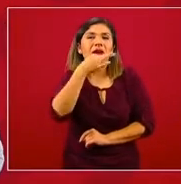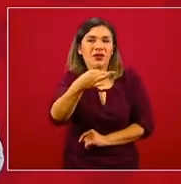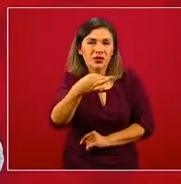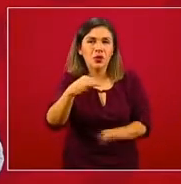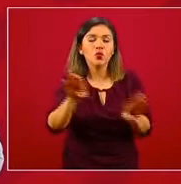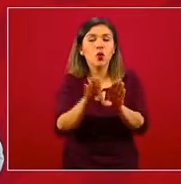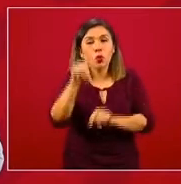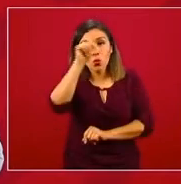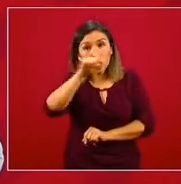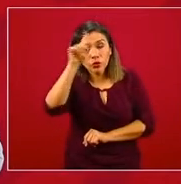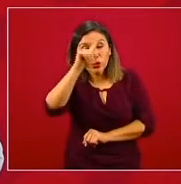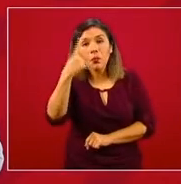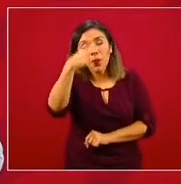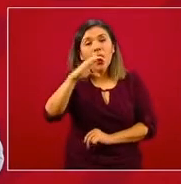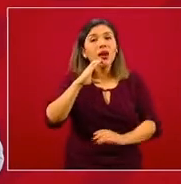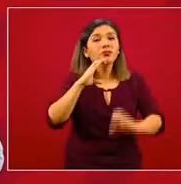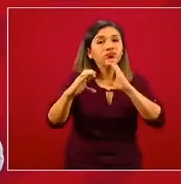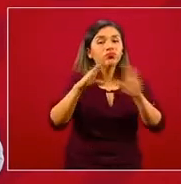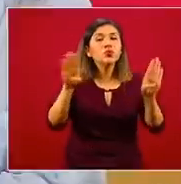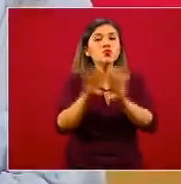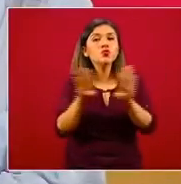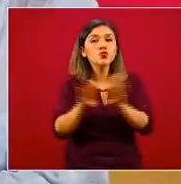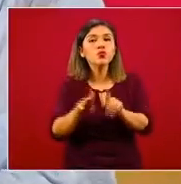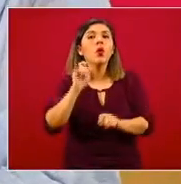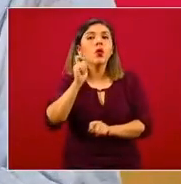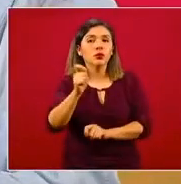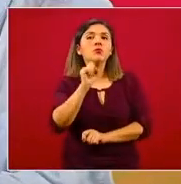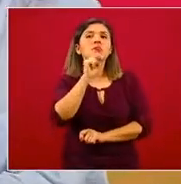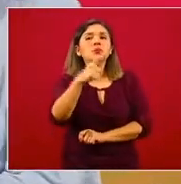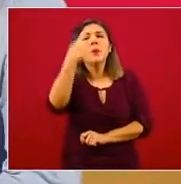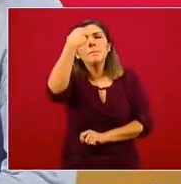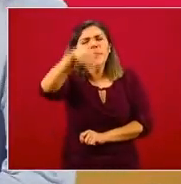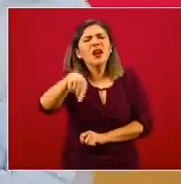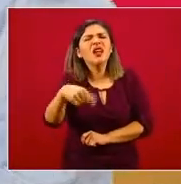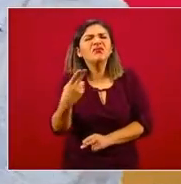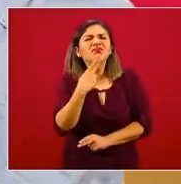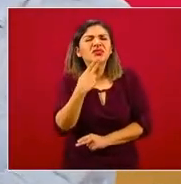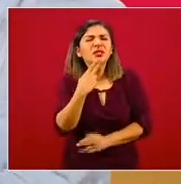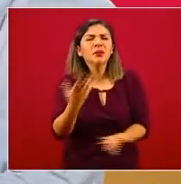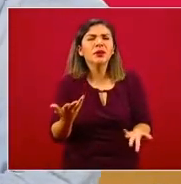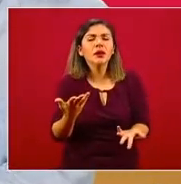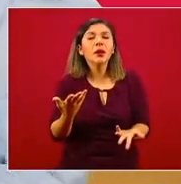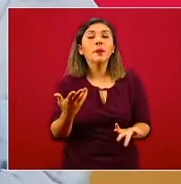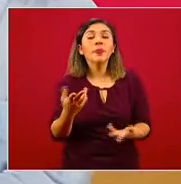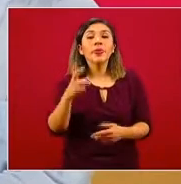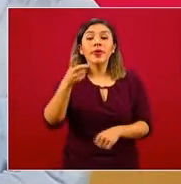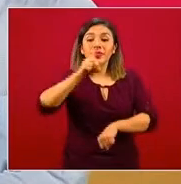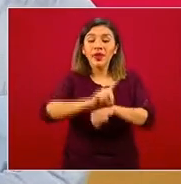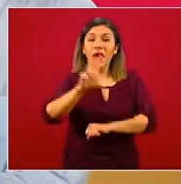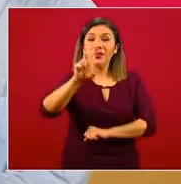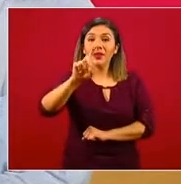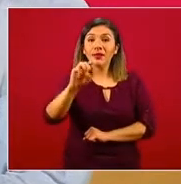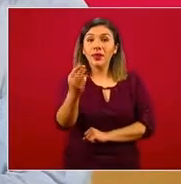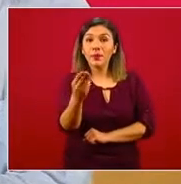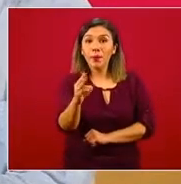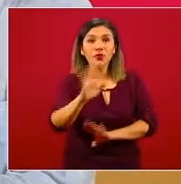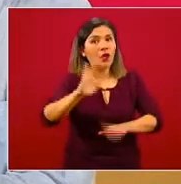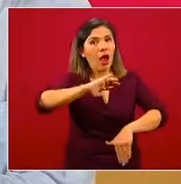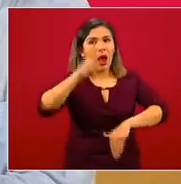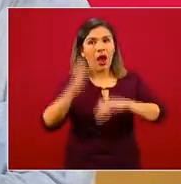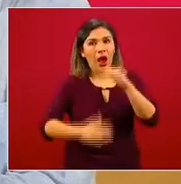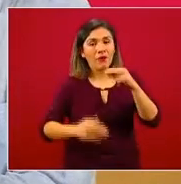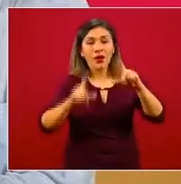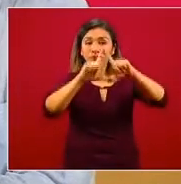the stoplight, and our communication is going to focus on the fact